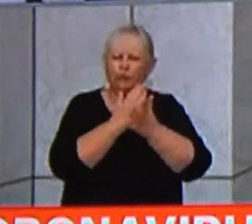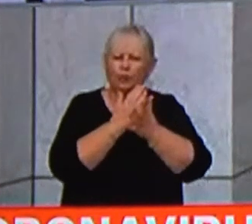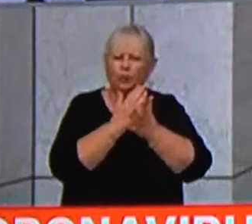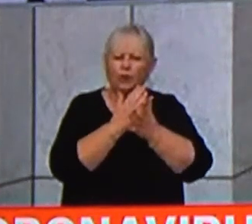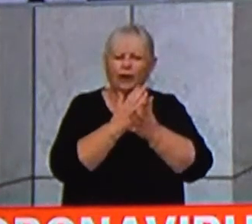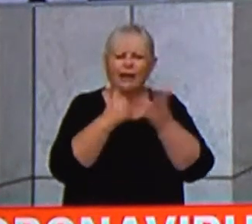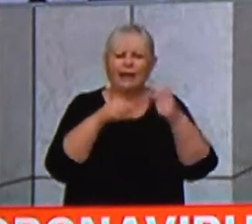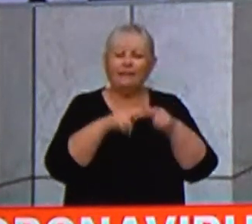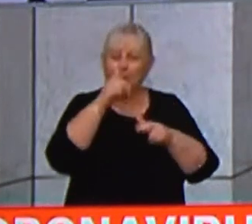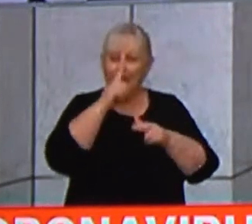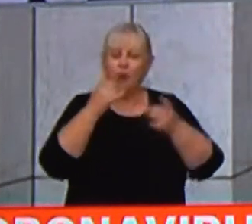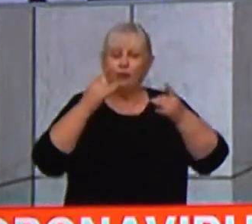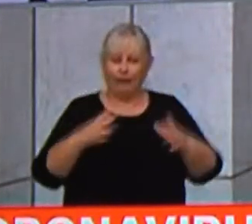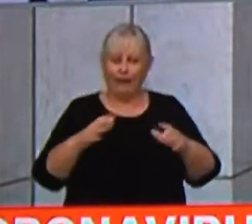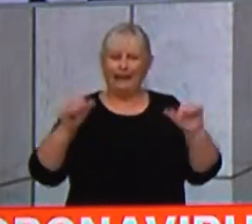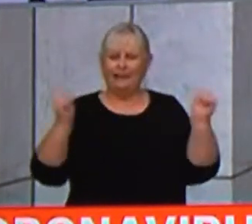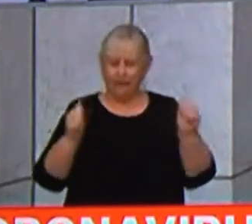putting that support in.